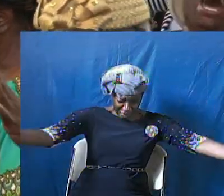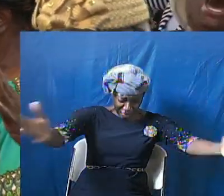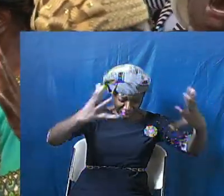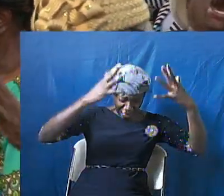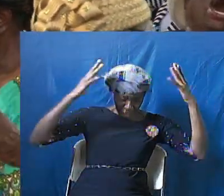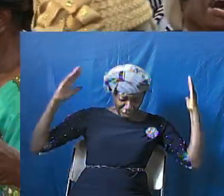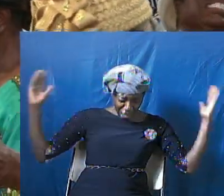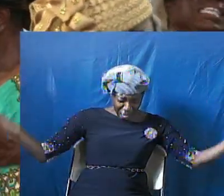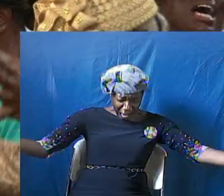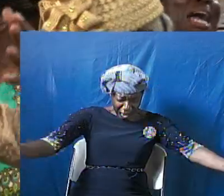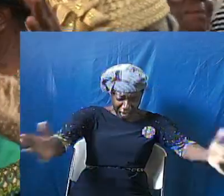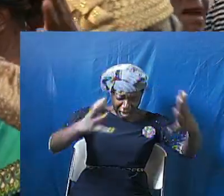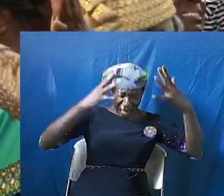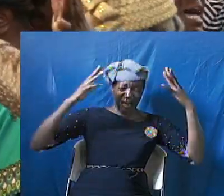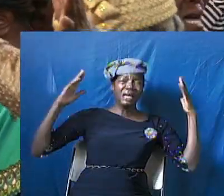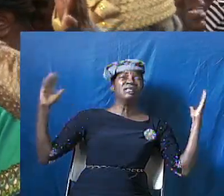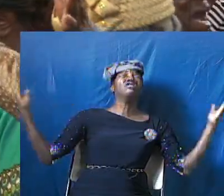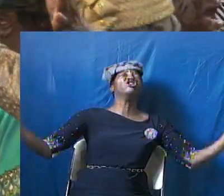Hallelujah.